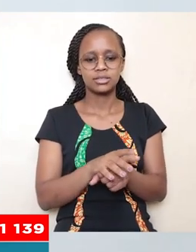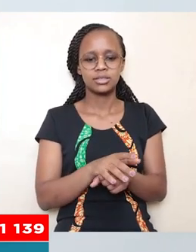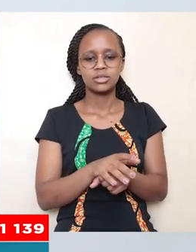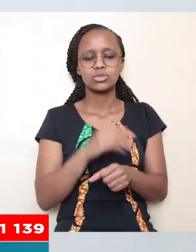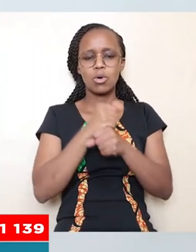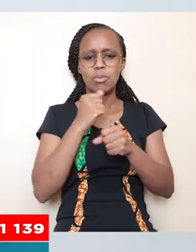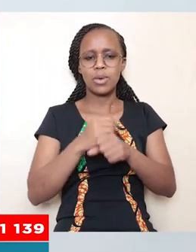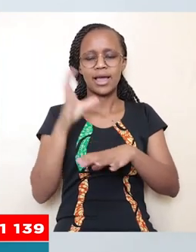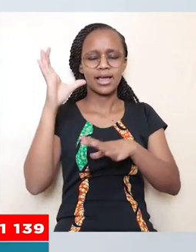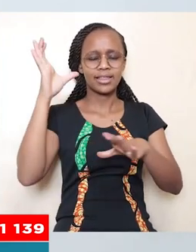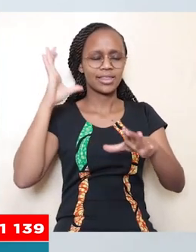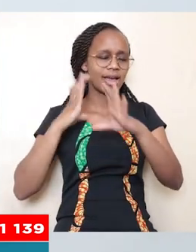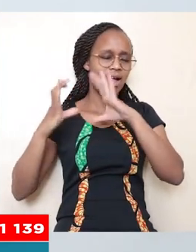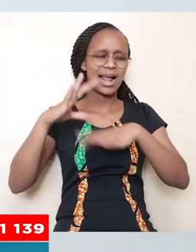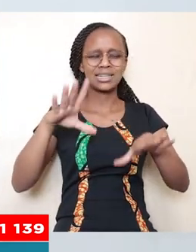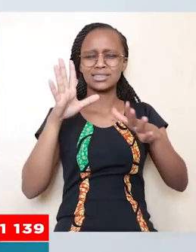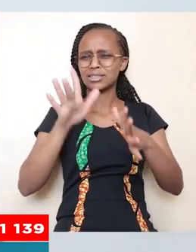culture because of your stupidity.